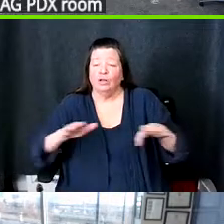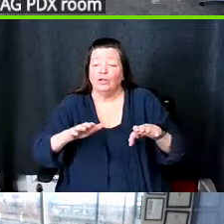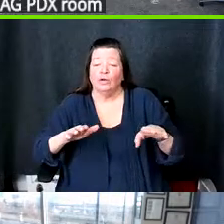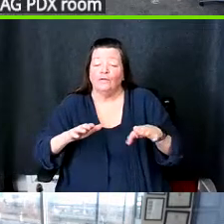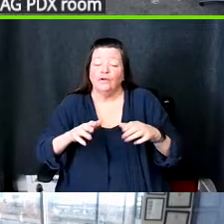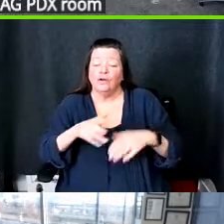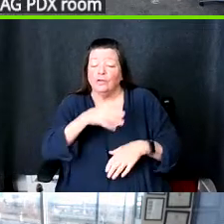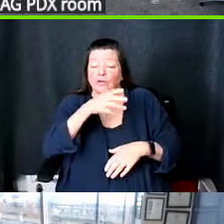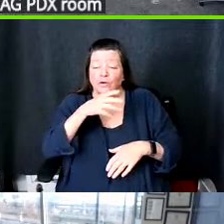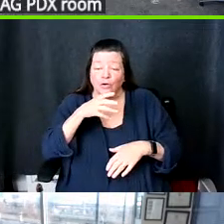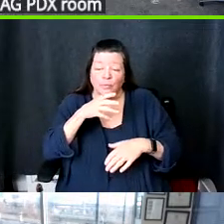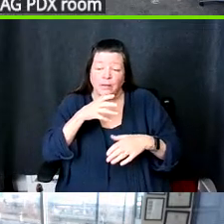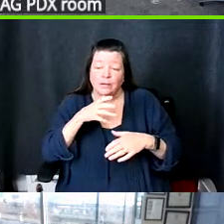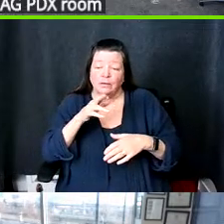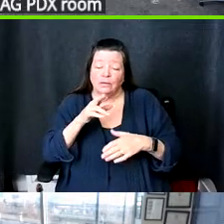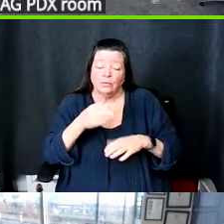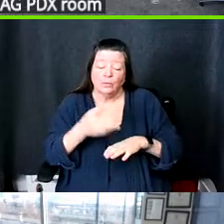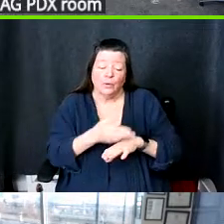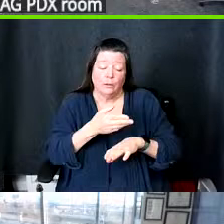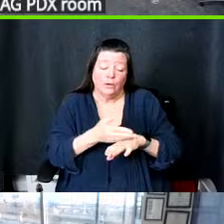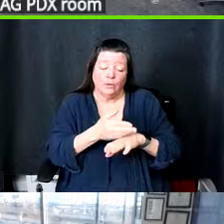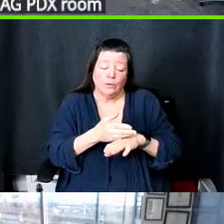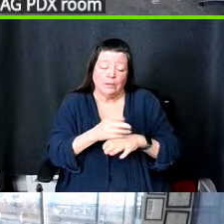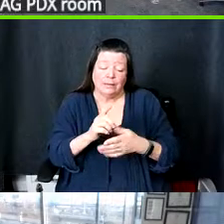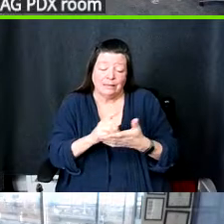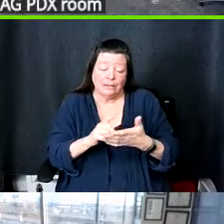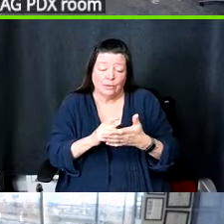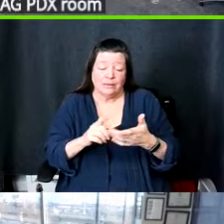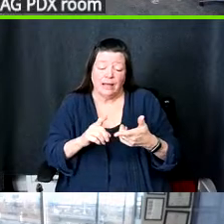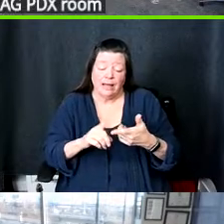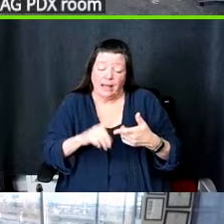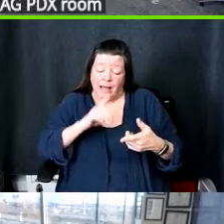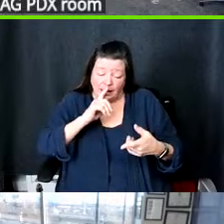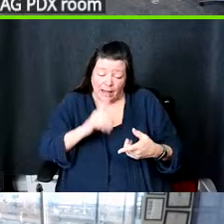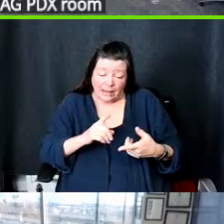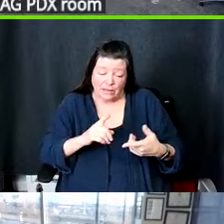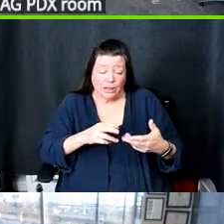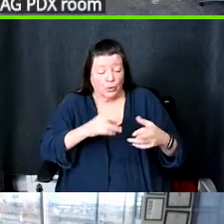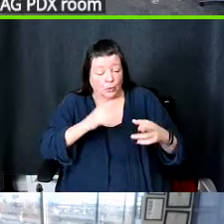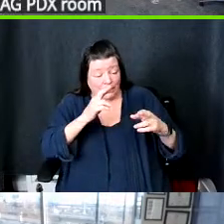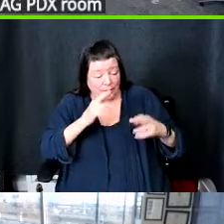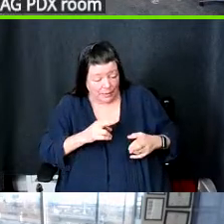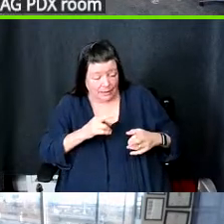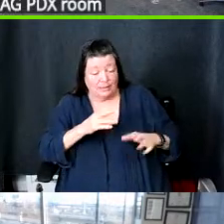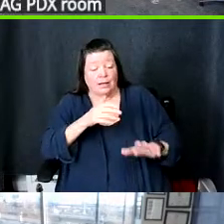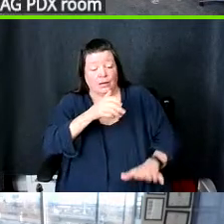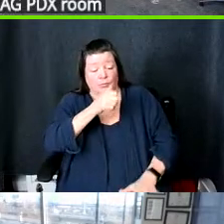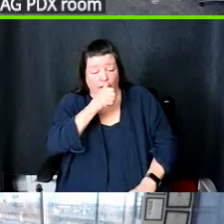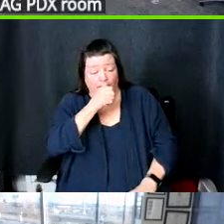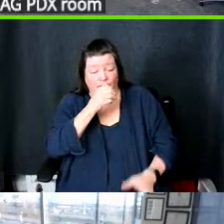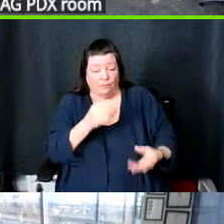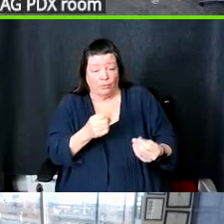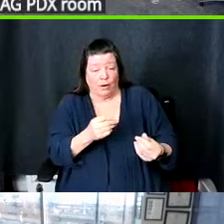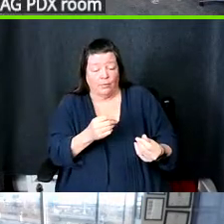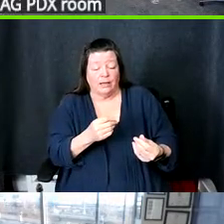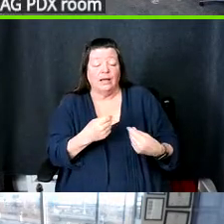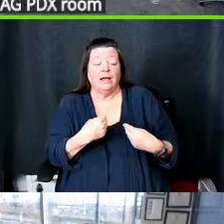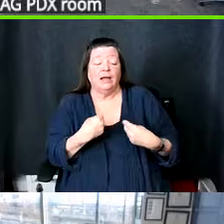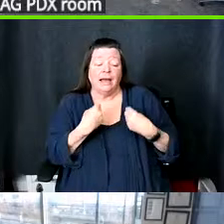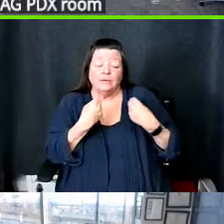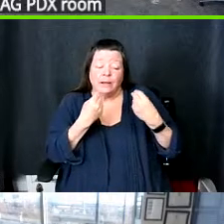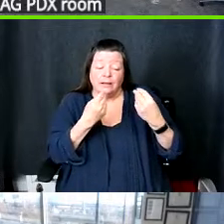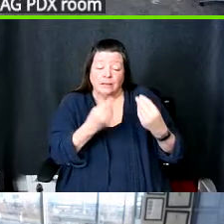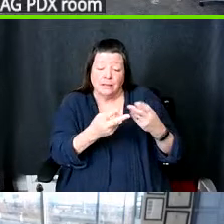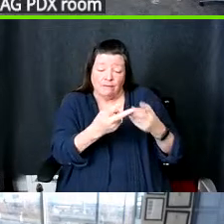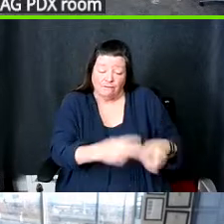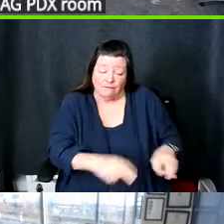actually mastermind facilitating these things, respecting the private property, but trying to bring value to the private property, because that's